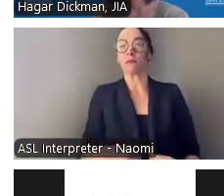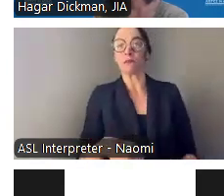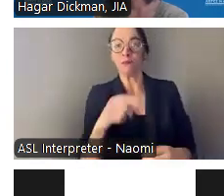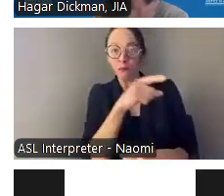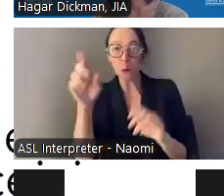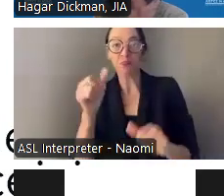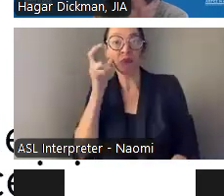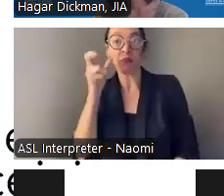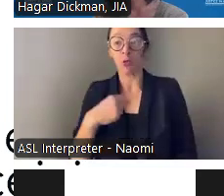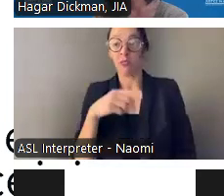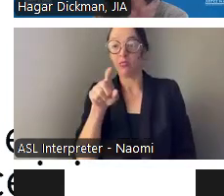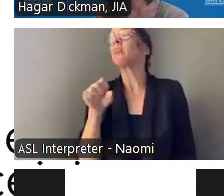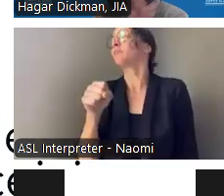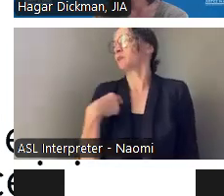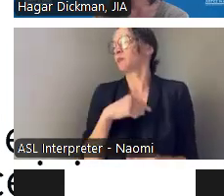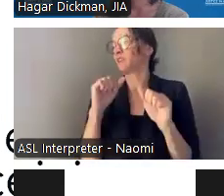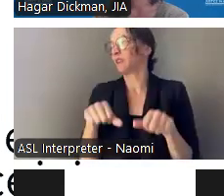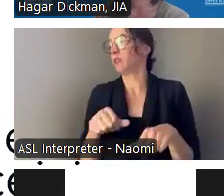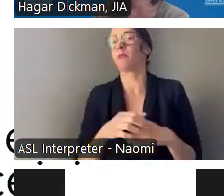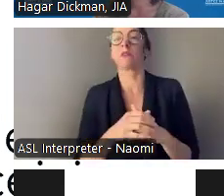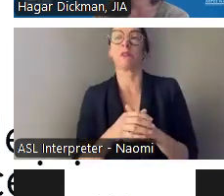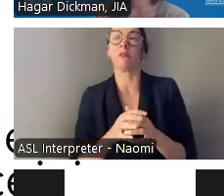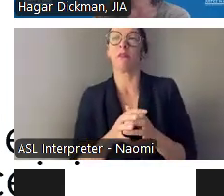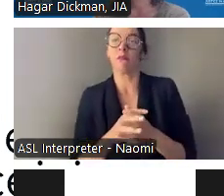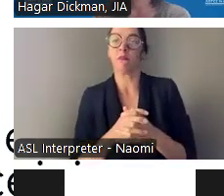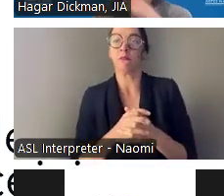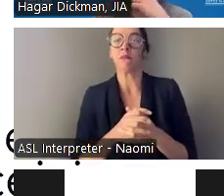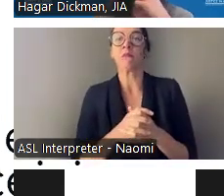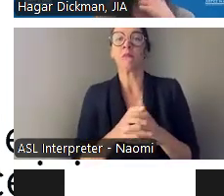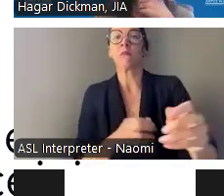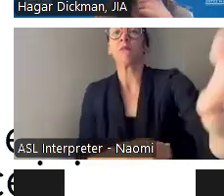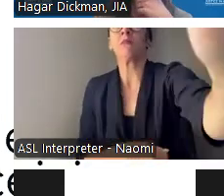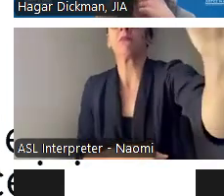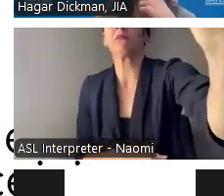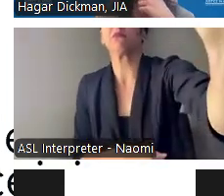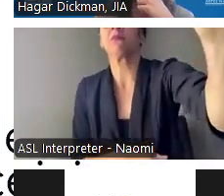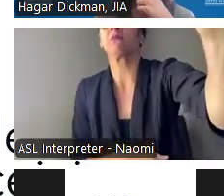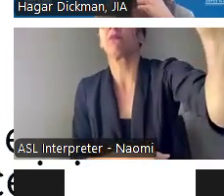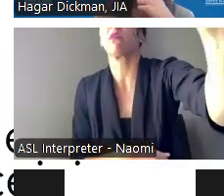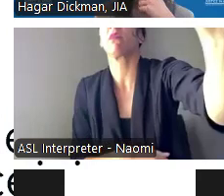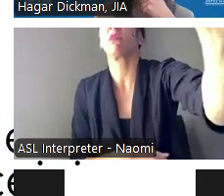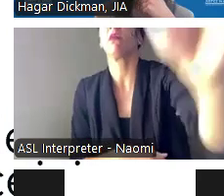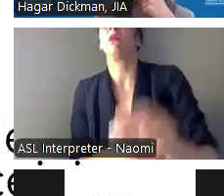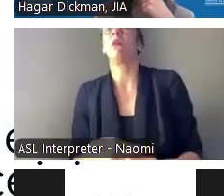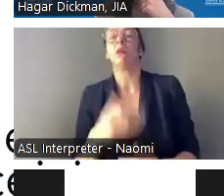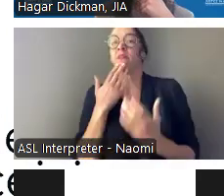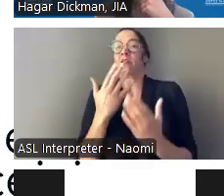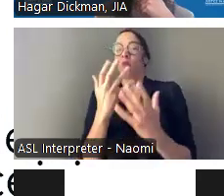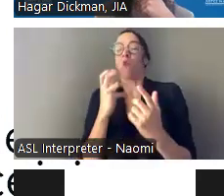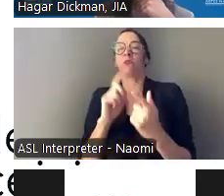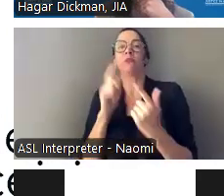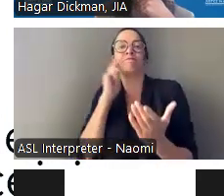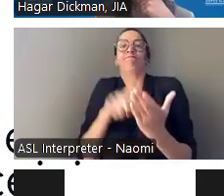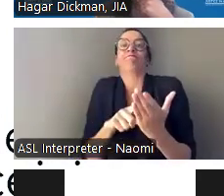We can, perfectly. Awesome. All right, thank you. And I want to put a shout out to Adina